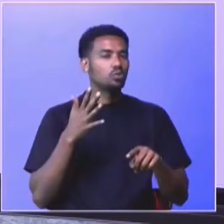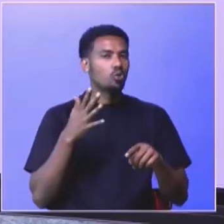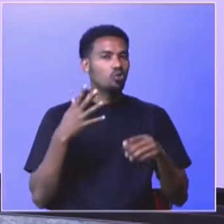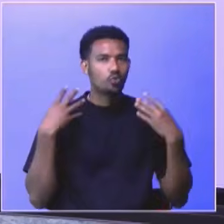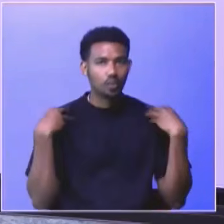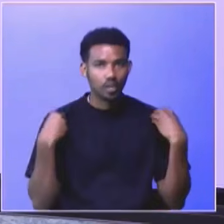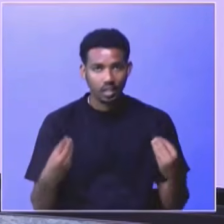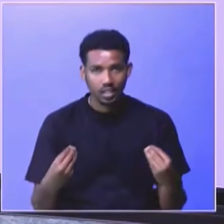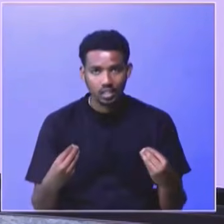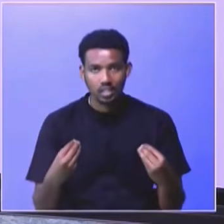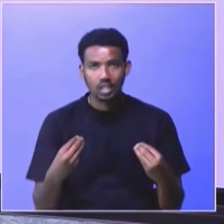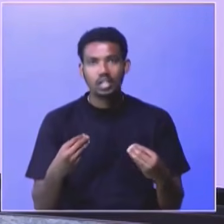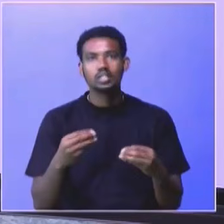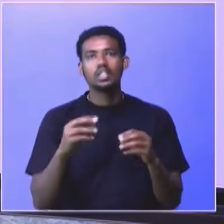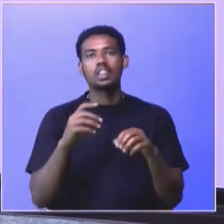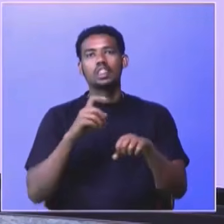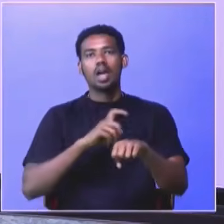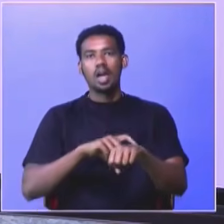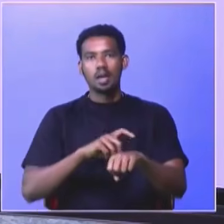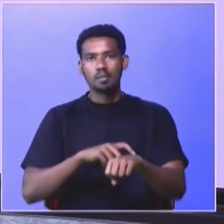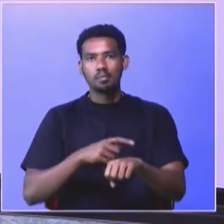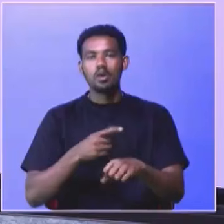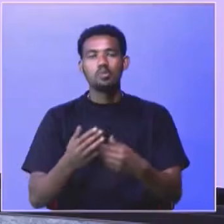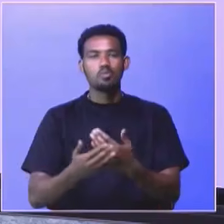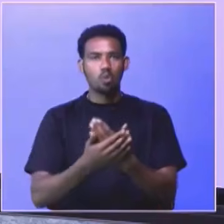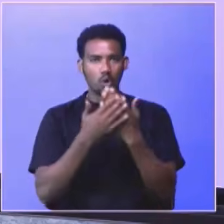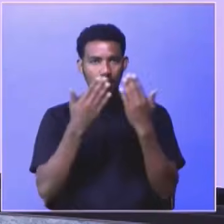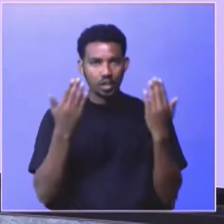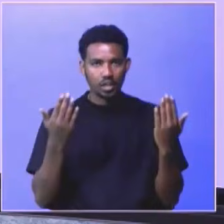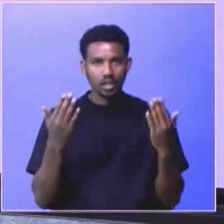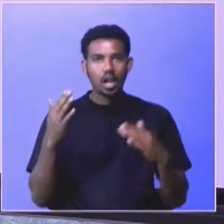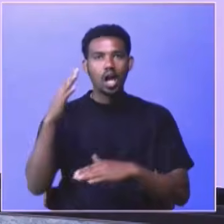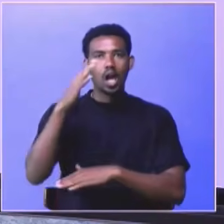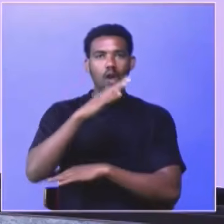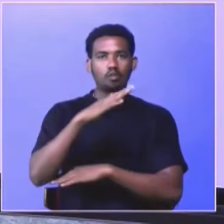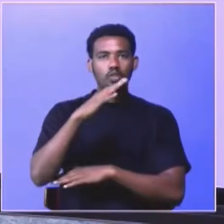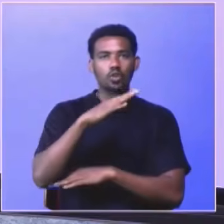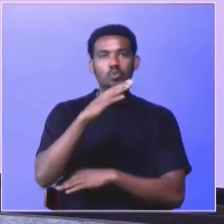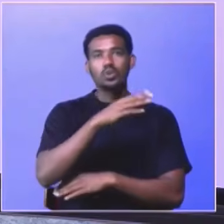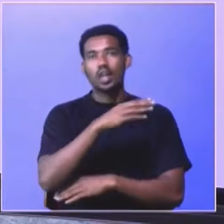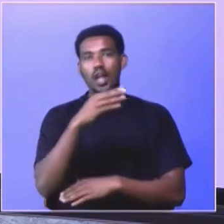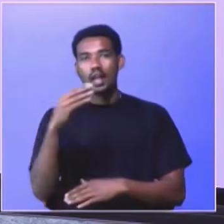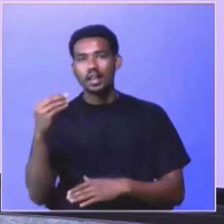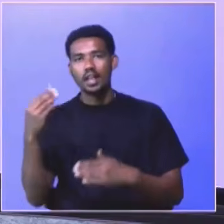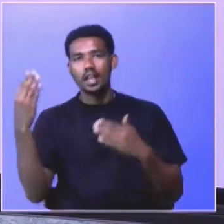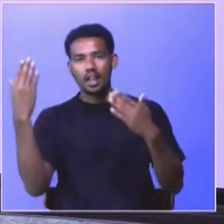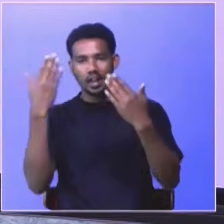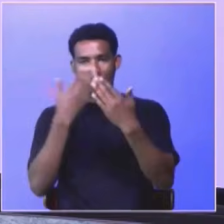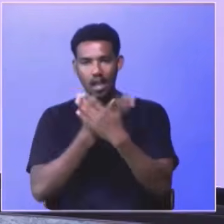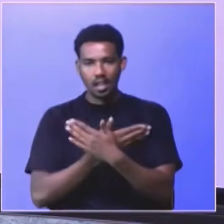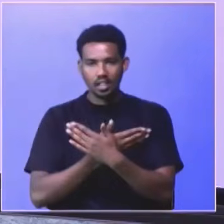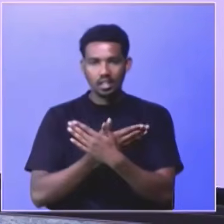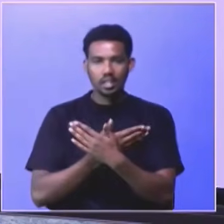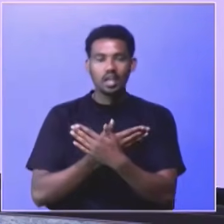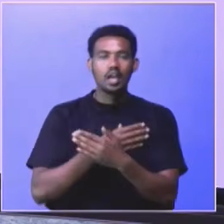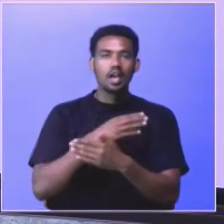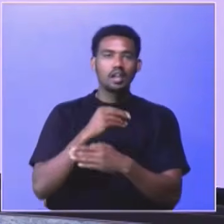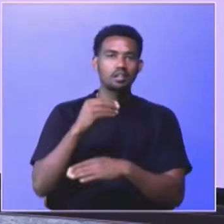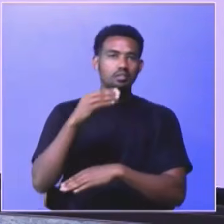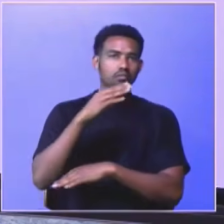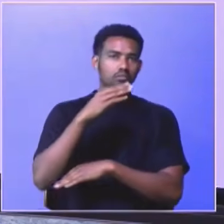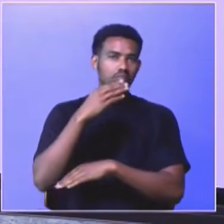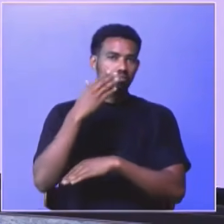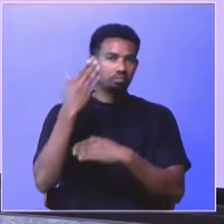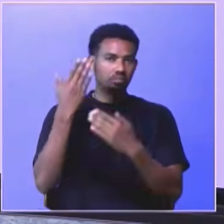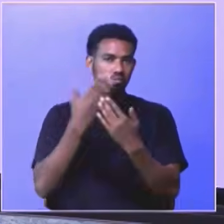It depends the time. If it's morning, afternoon, and also night or evening. You